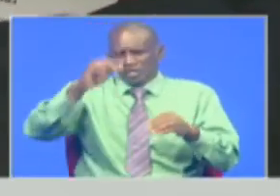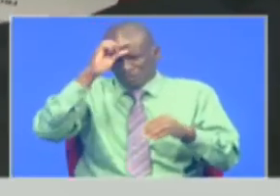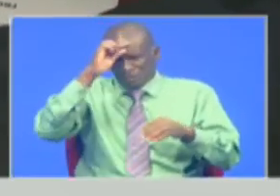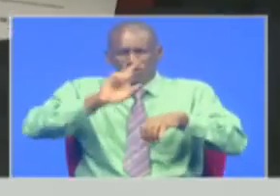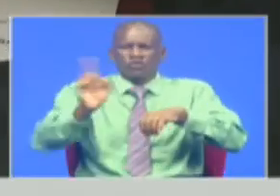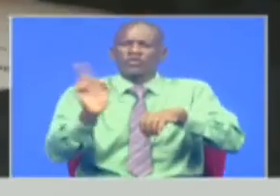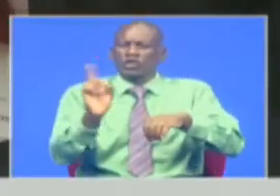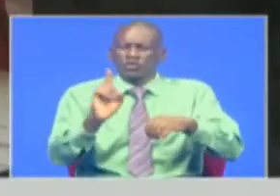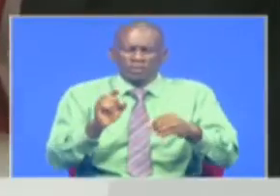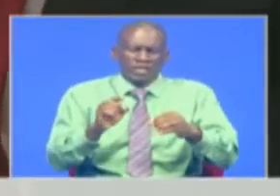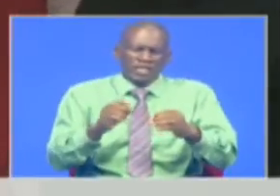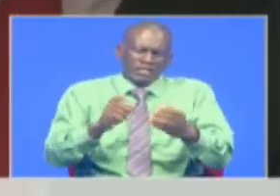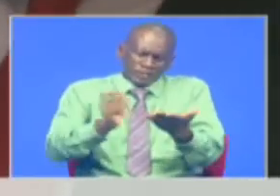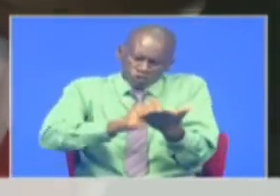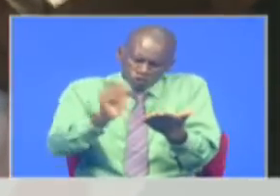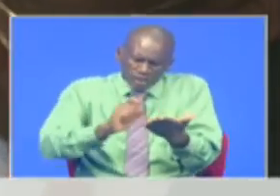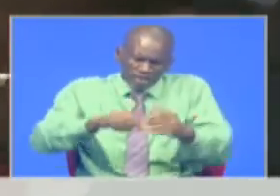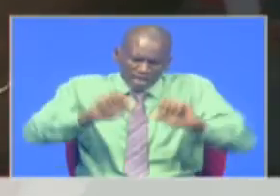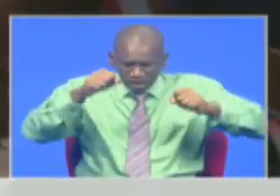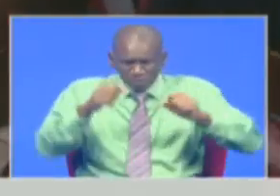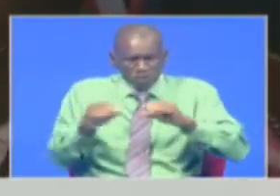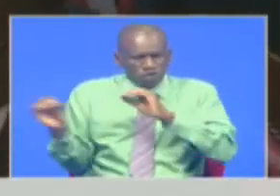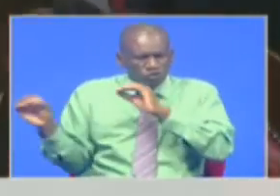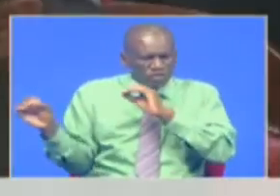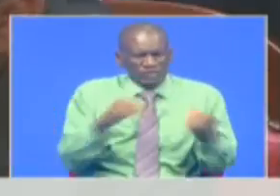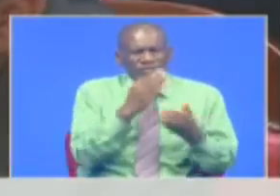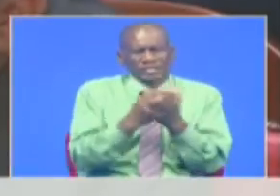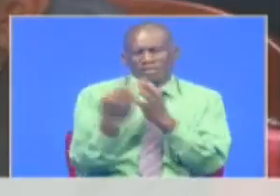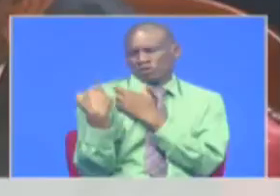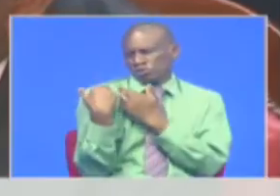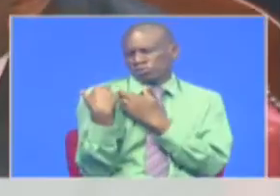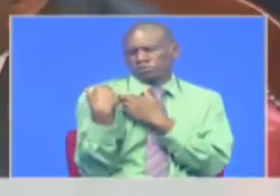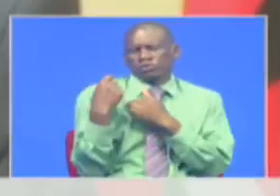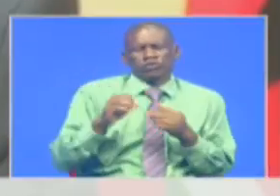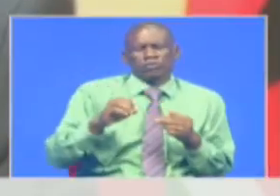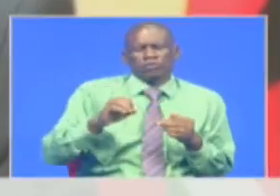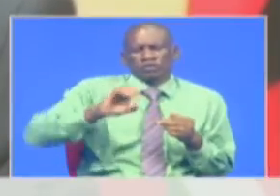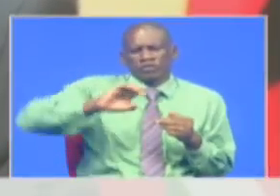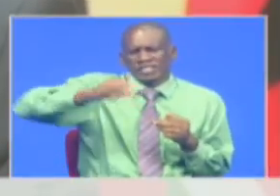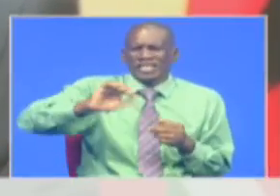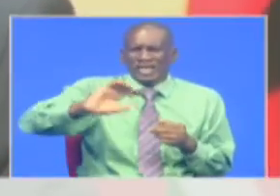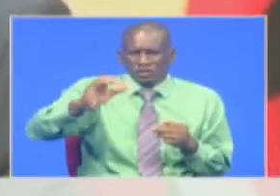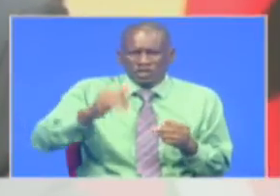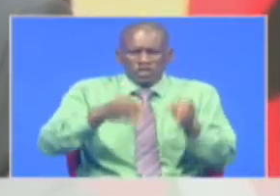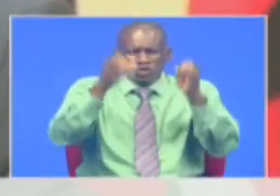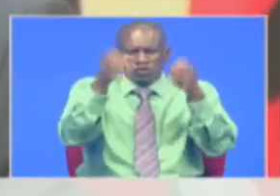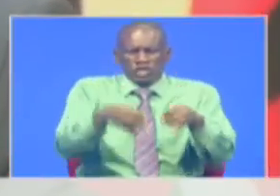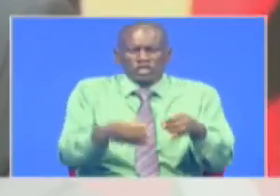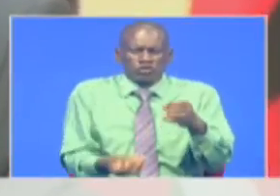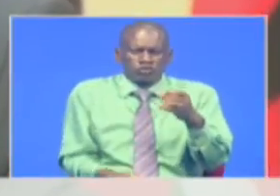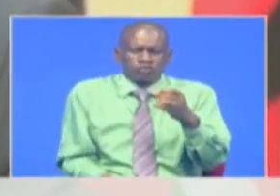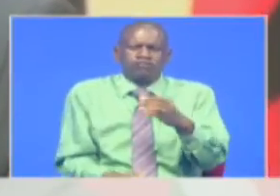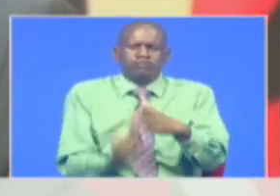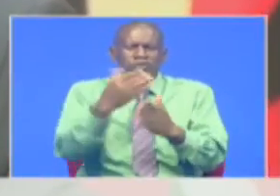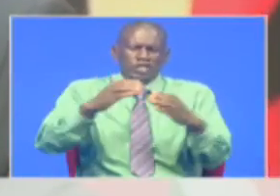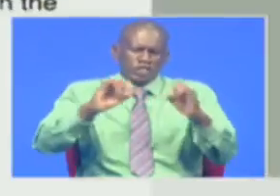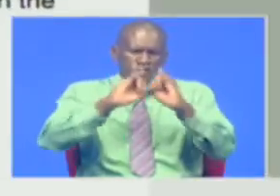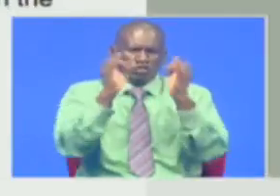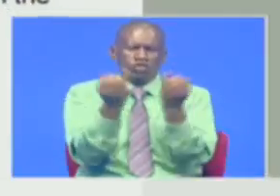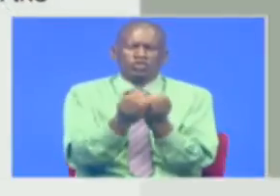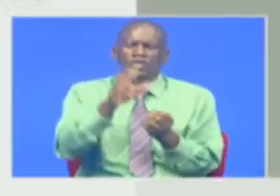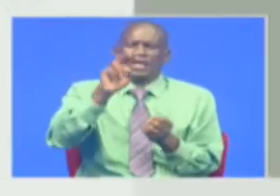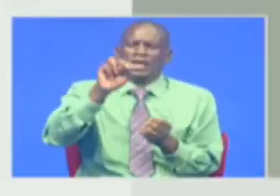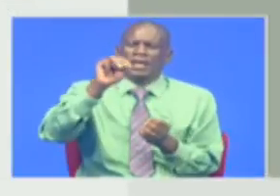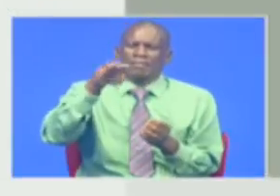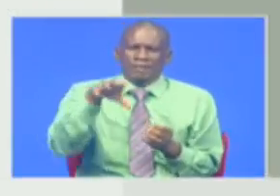to transfer four key functions from the city county to a newly created agency, the Nairobi Metropolitan Services.